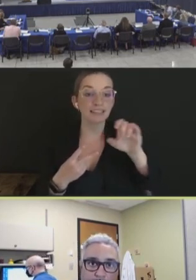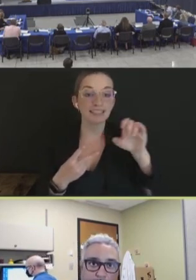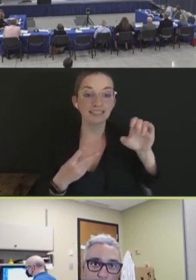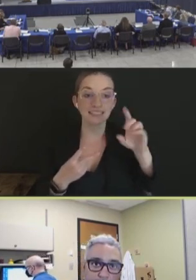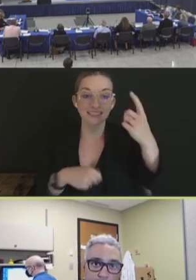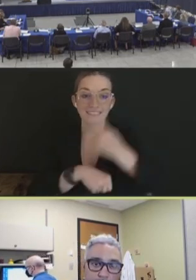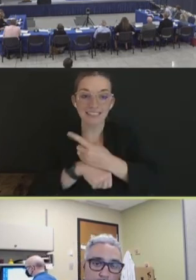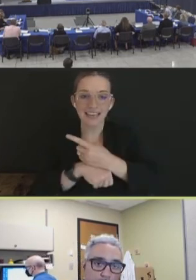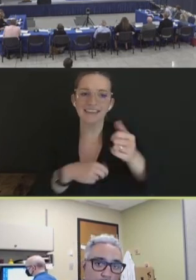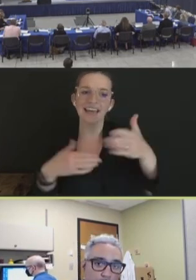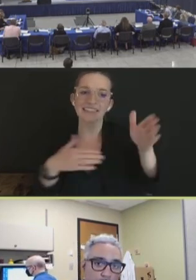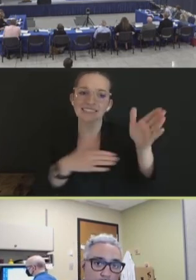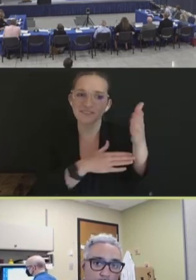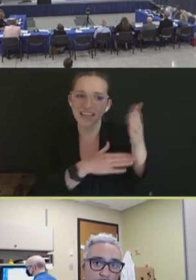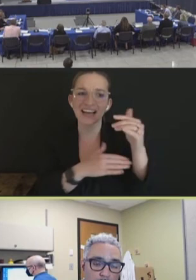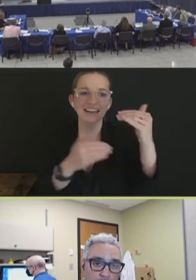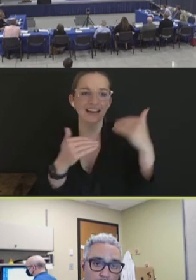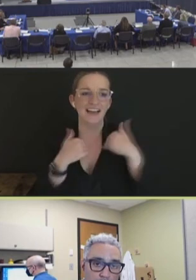Please, the next slide.